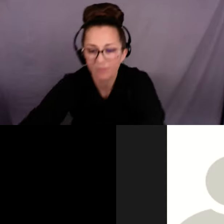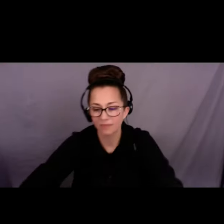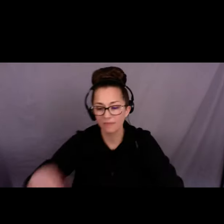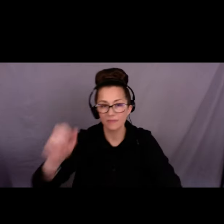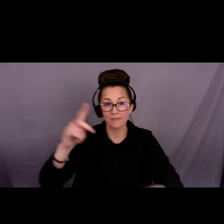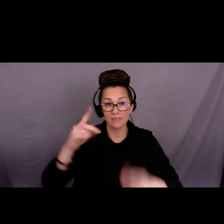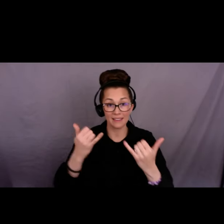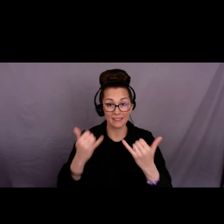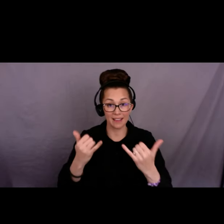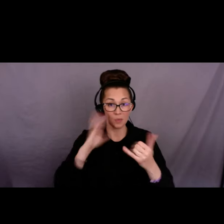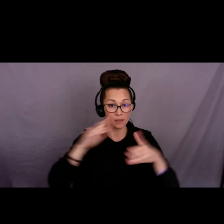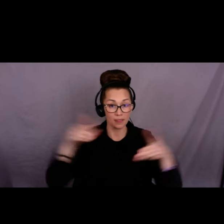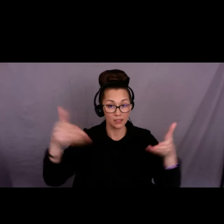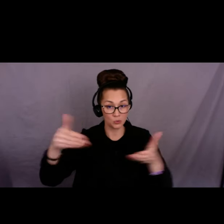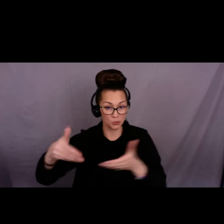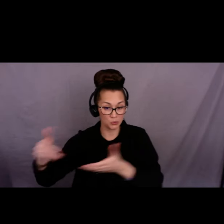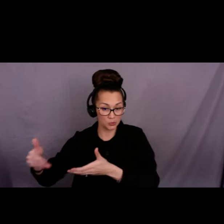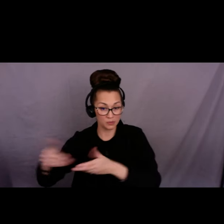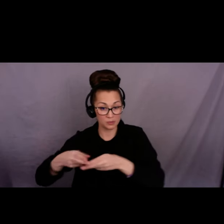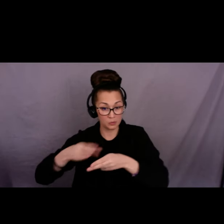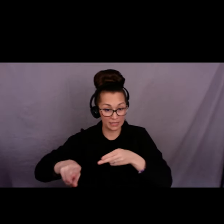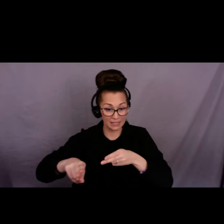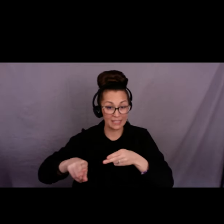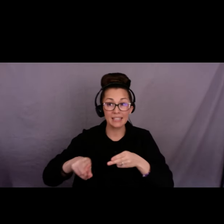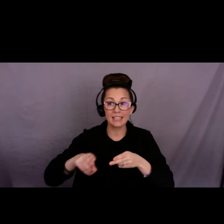I'm going to just introduce you quickly, just by name,